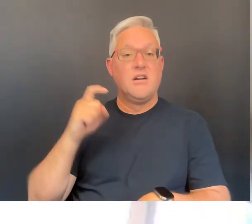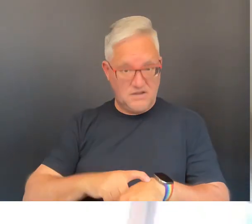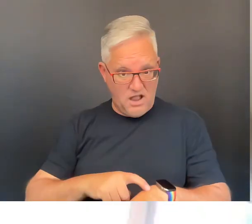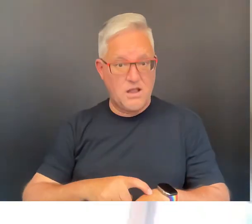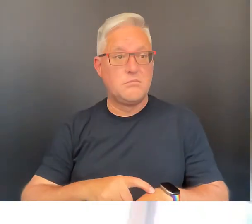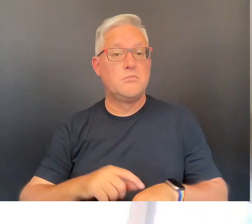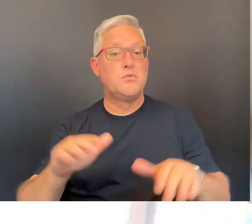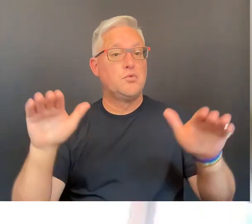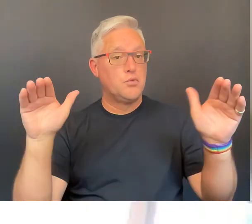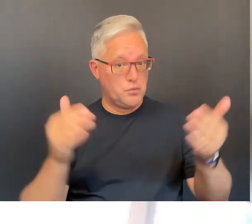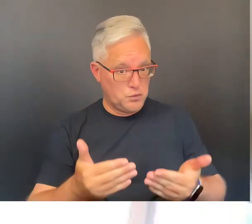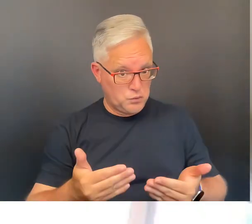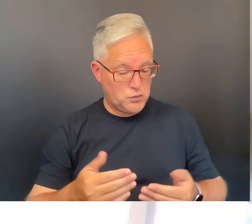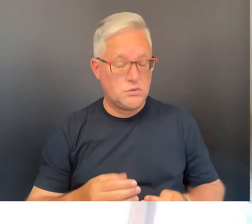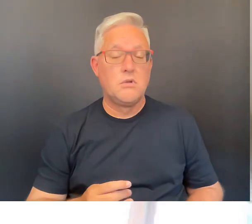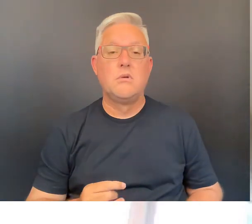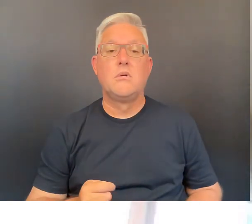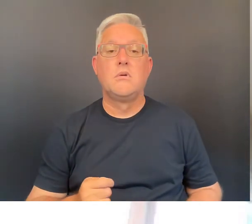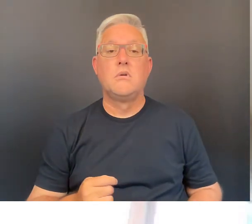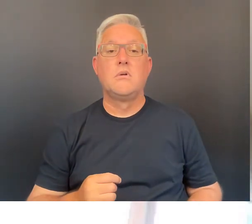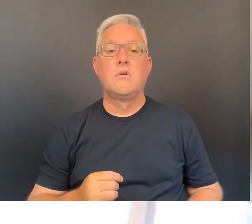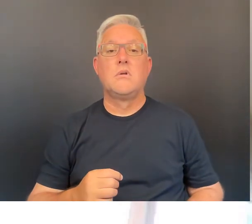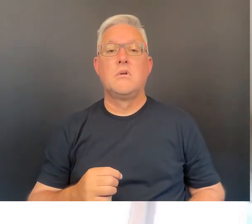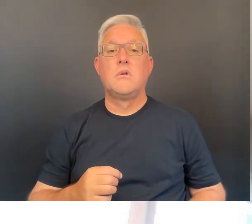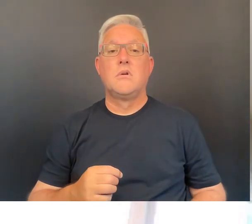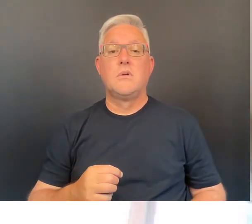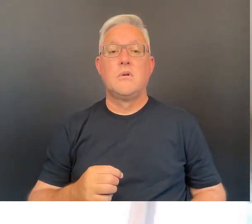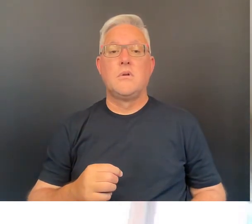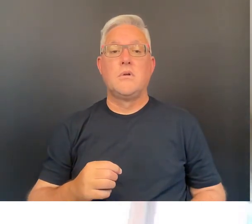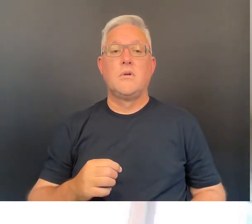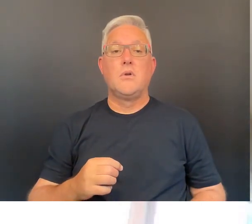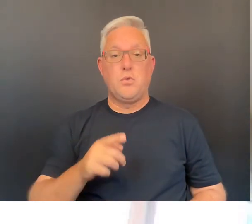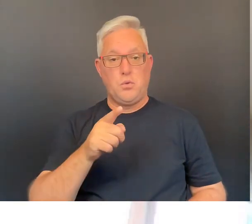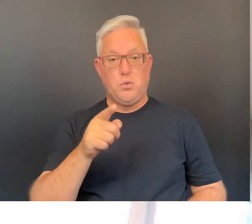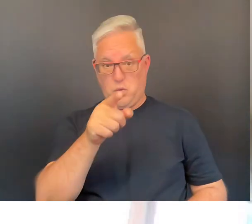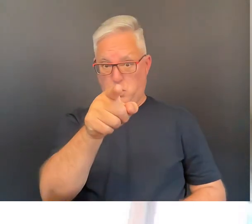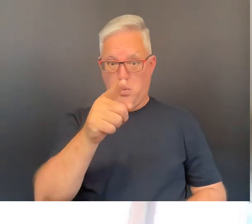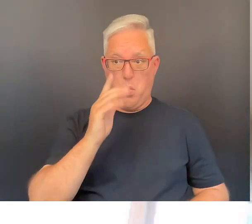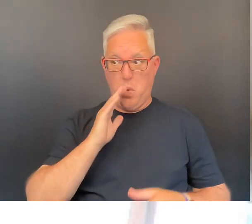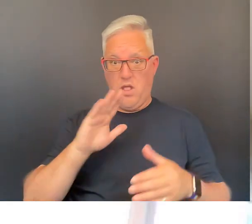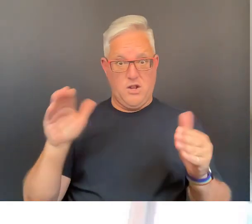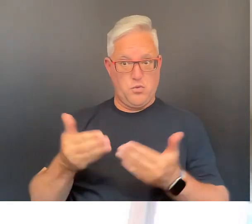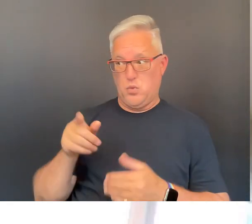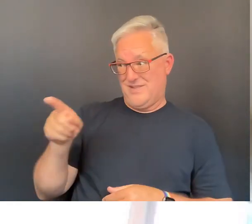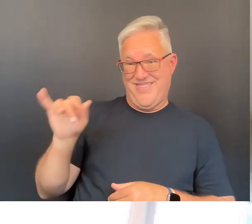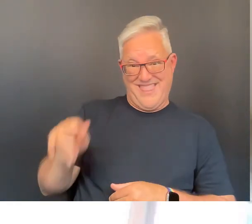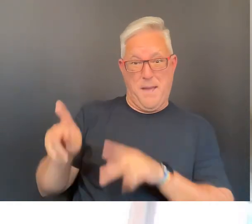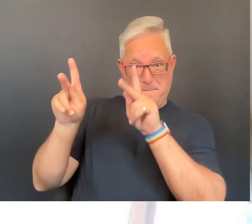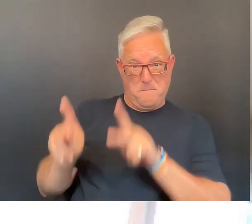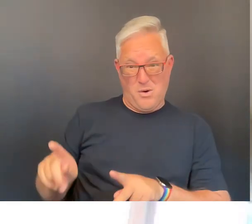other, is that you are talking about that person,